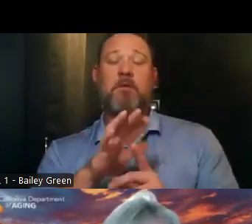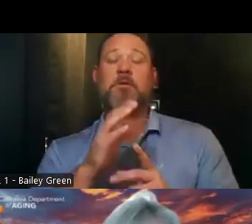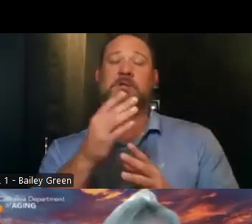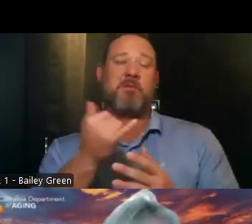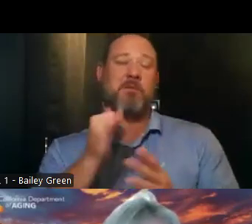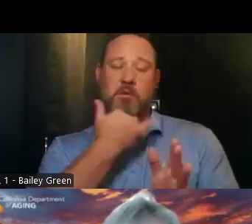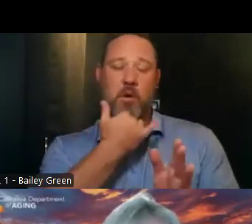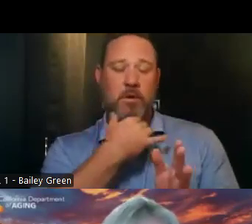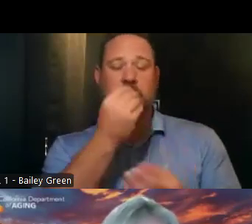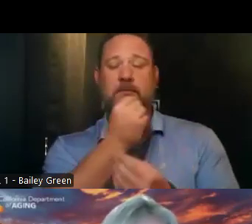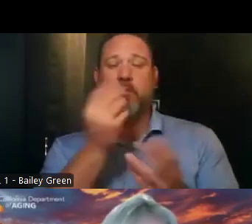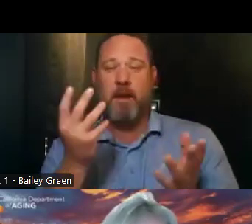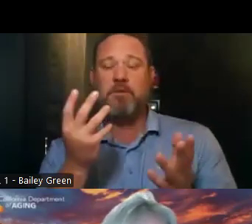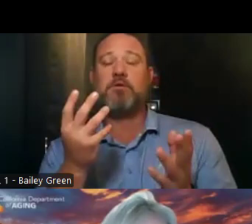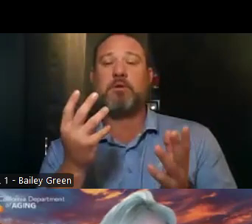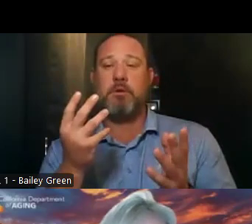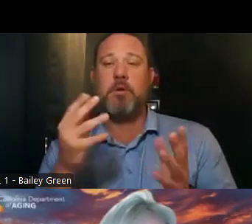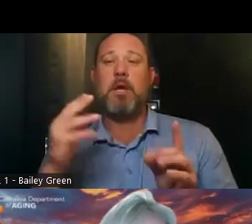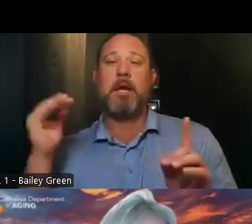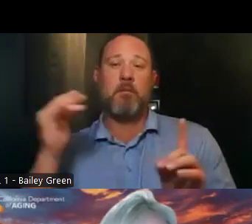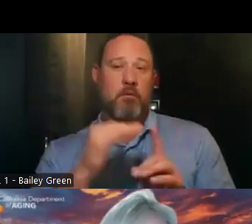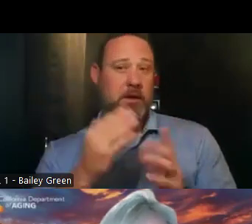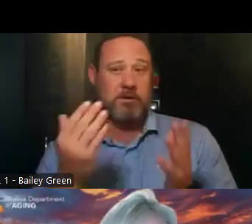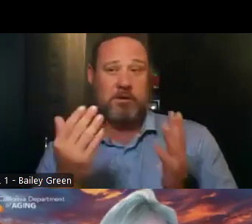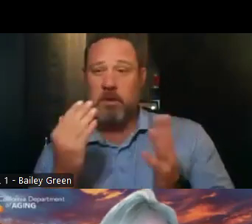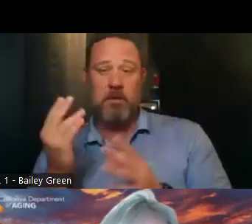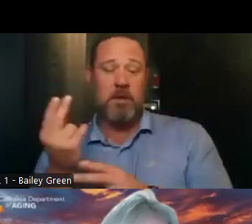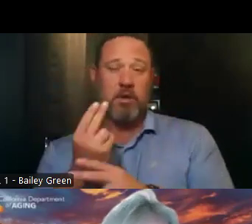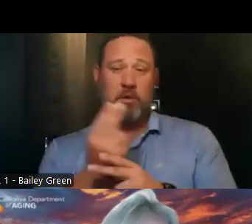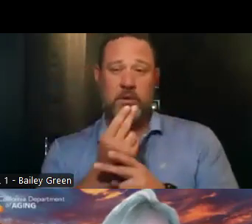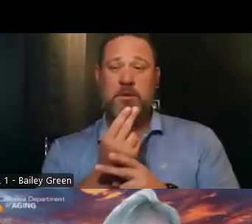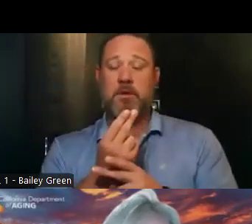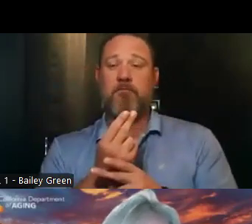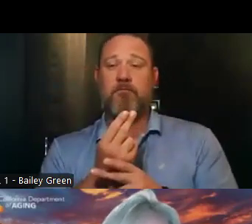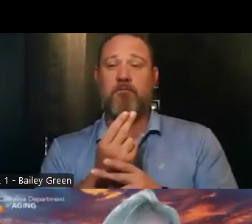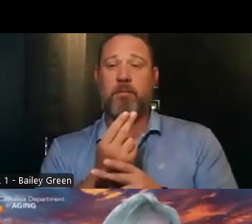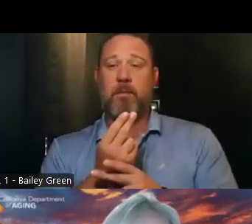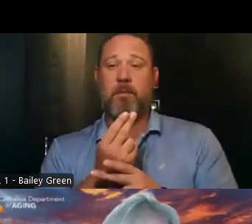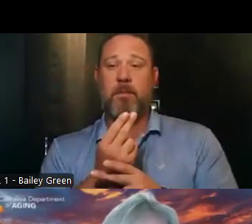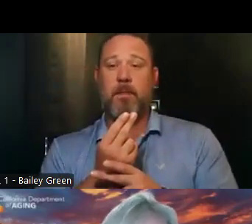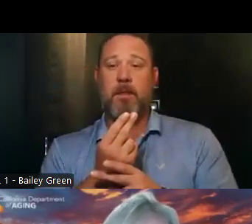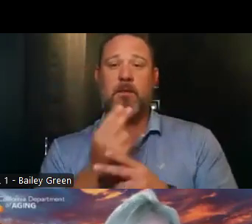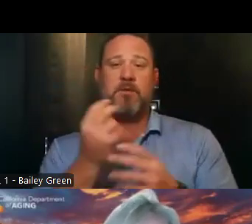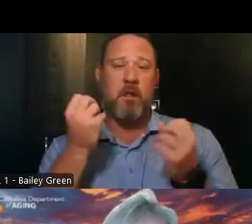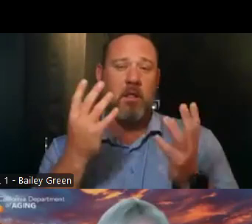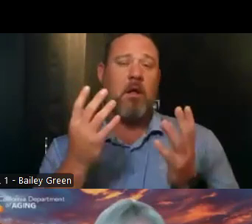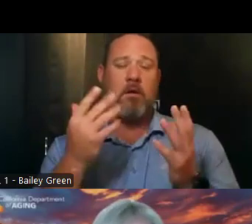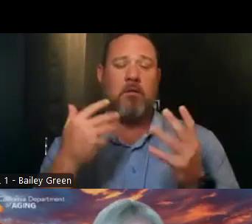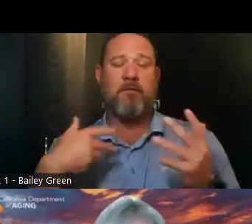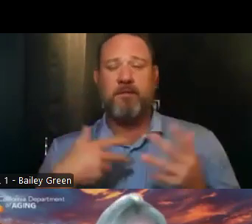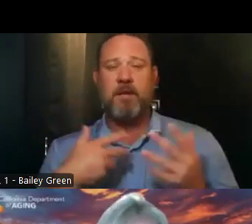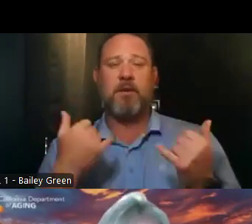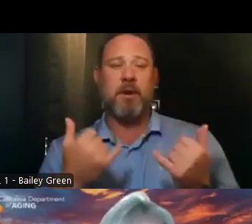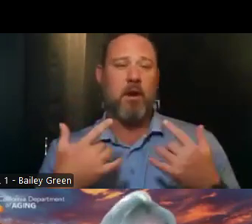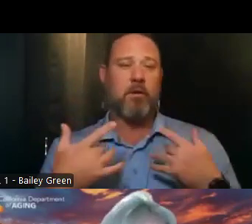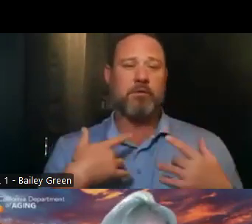erroneous information that immigration officials might be working off of. And there's so much fear right now that the concern is a